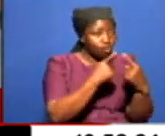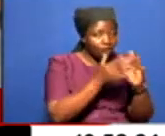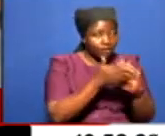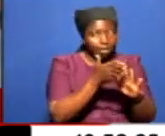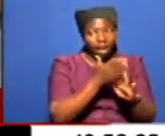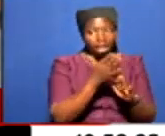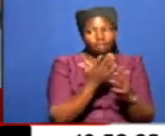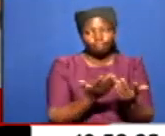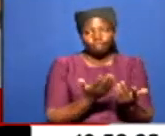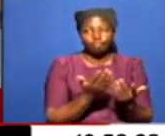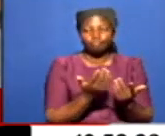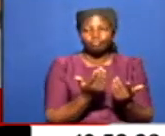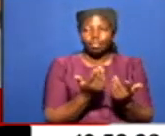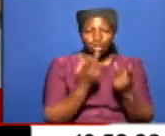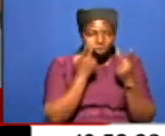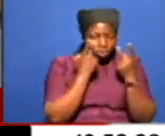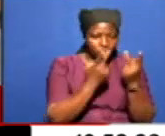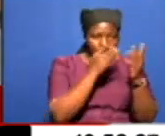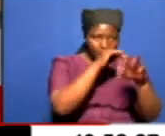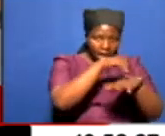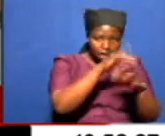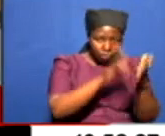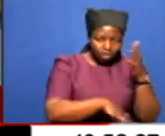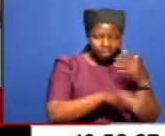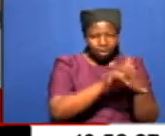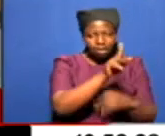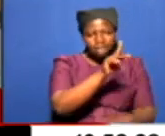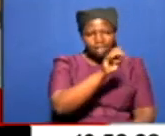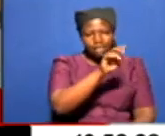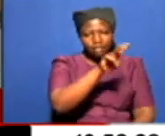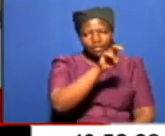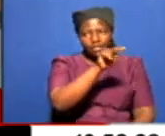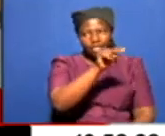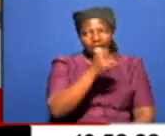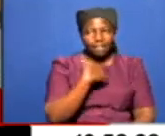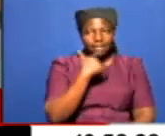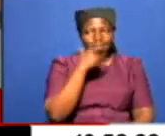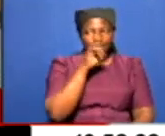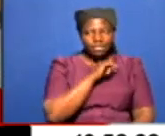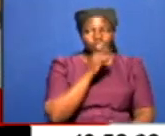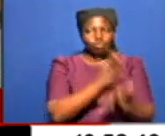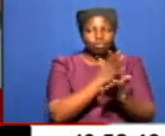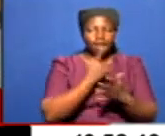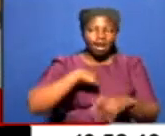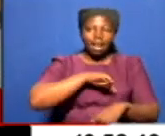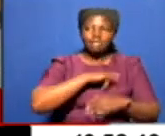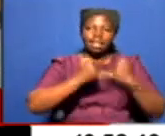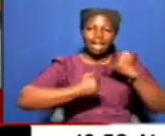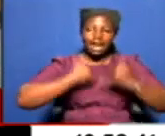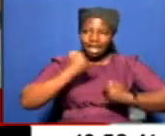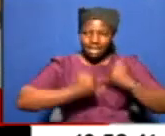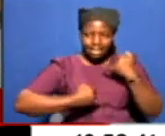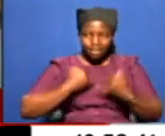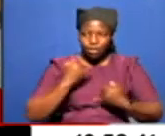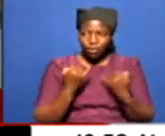at what Kevin has talked about is that, of course, we are enjoying